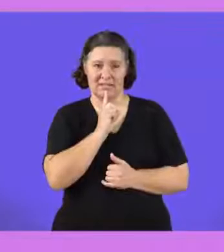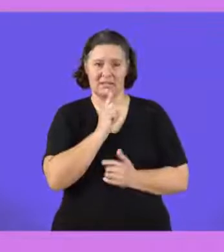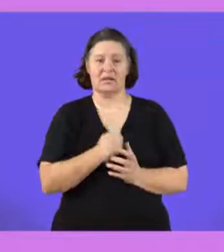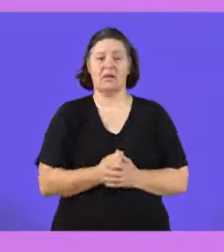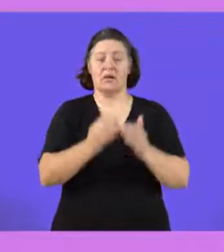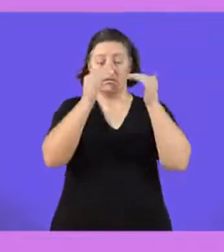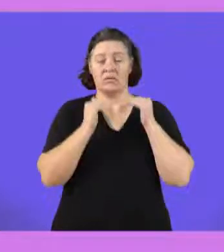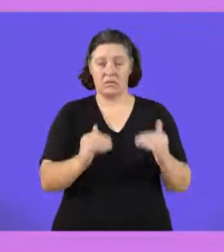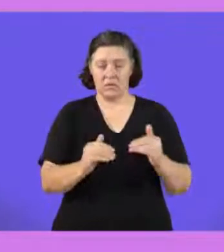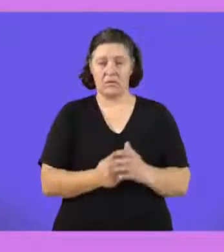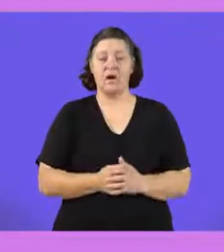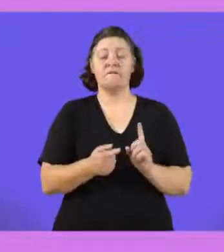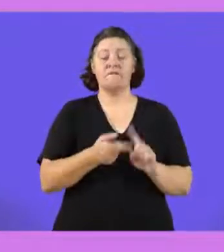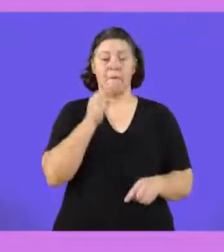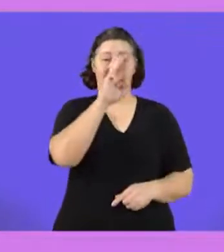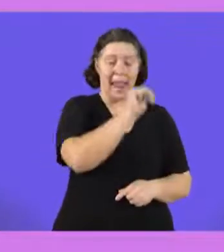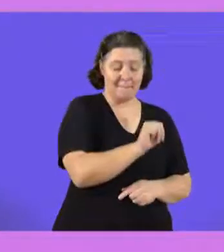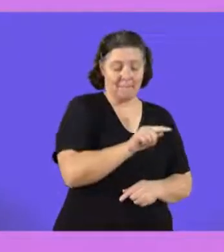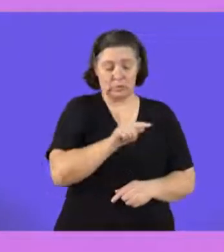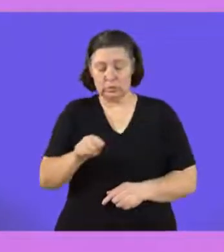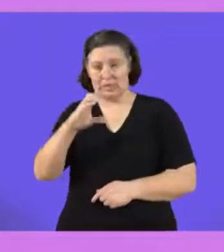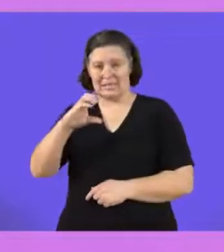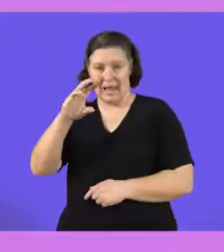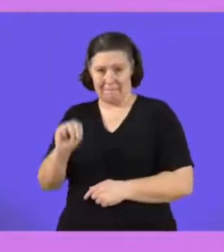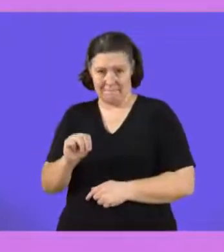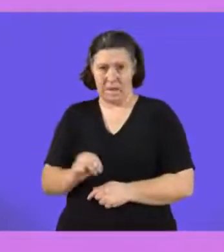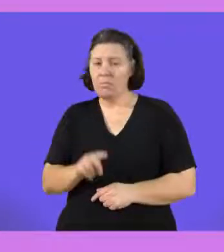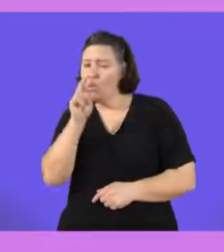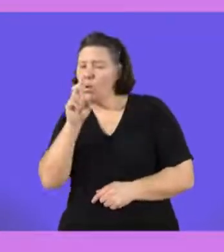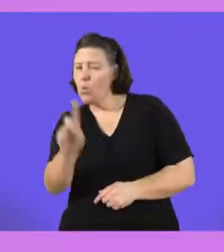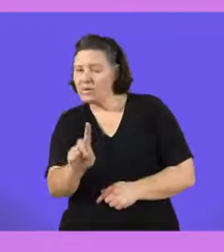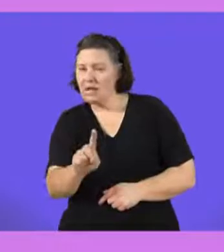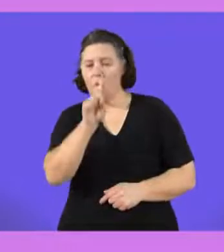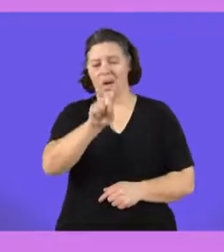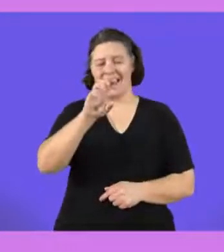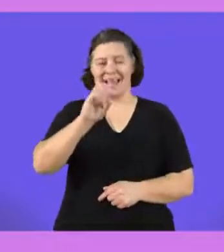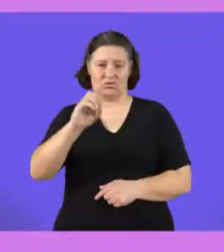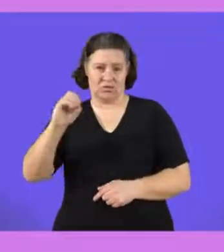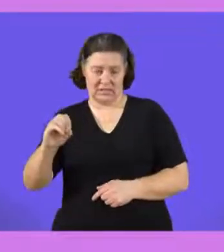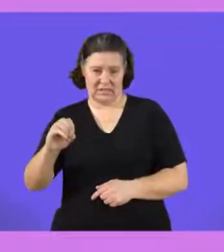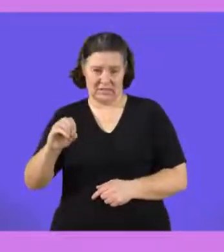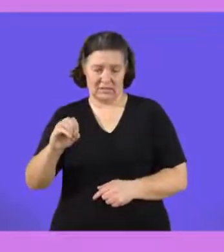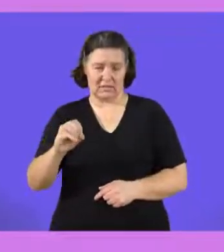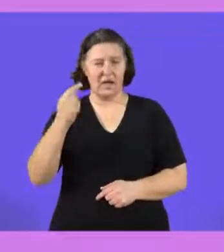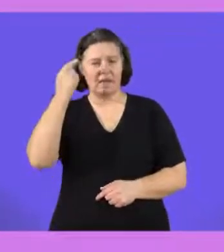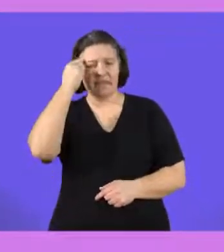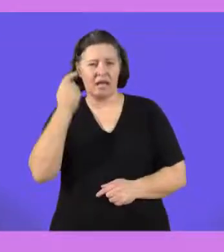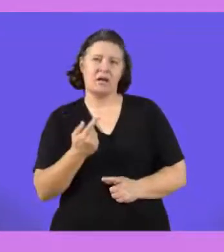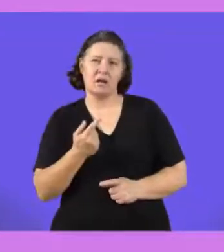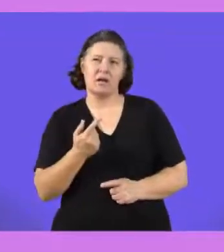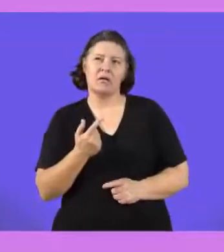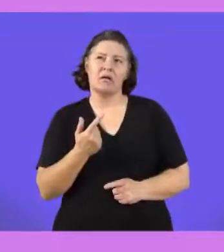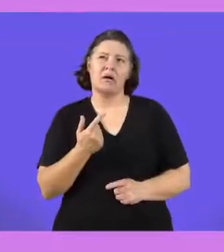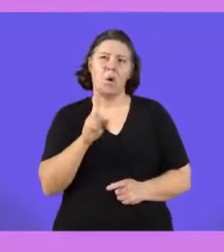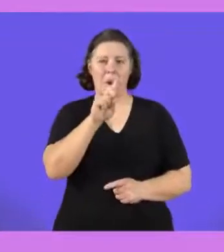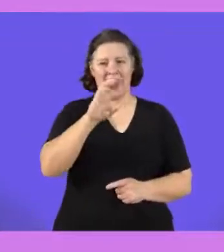be 1,000. Moving on to the next one, I'm moving from meters to centimeters. Here I'll be looking at 100, and I want you to think